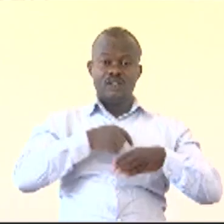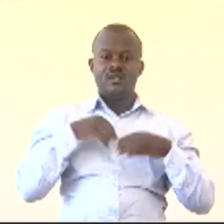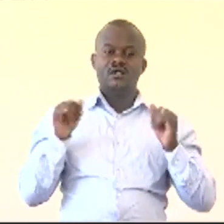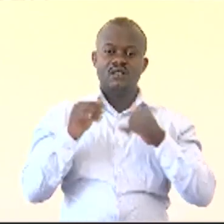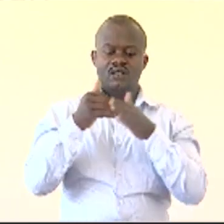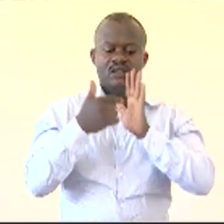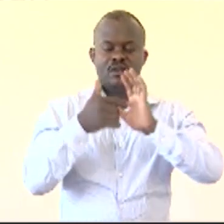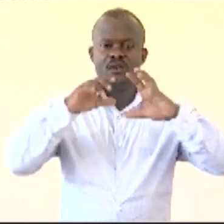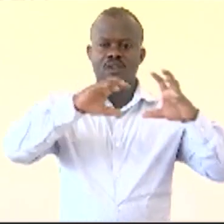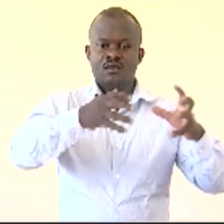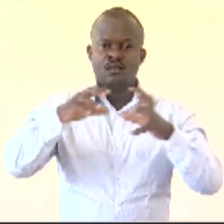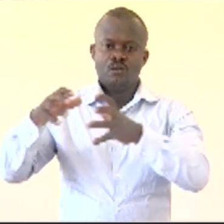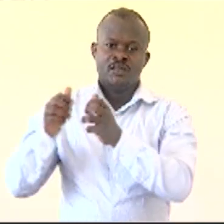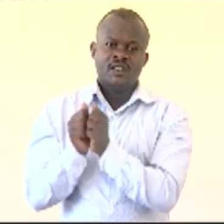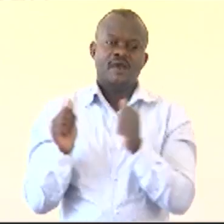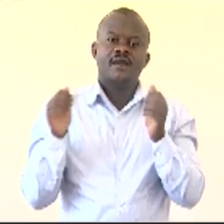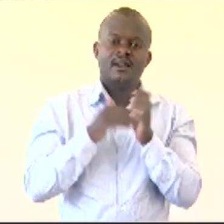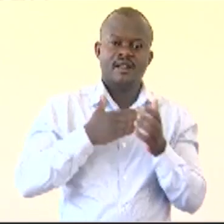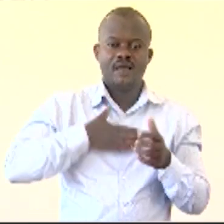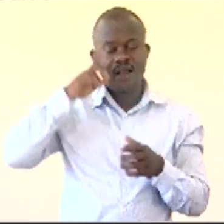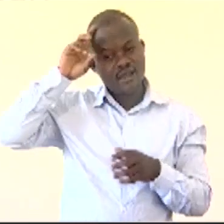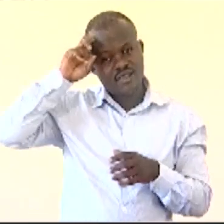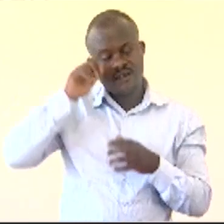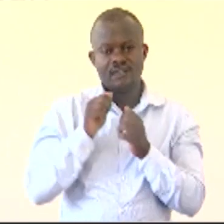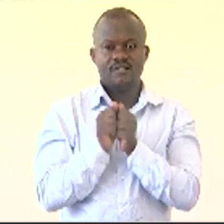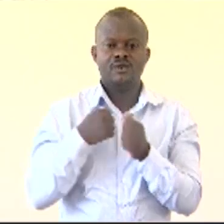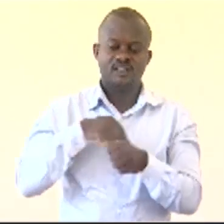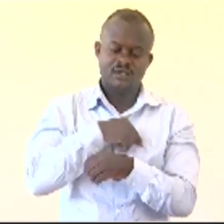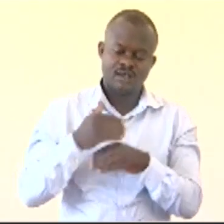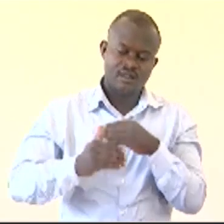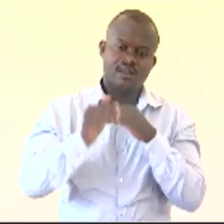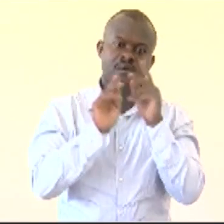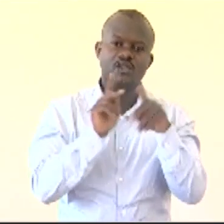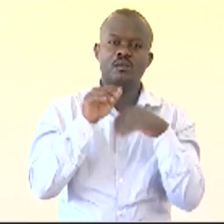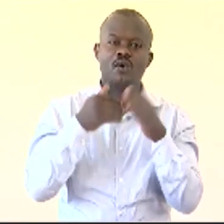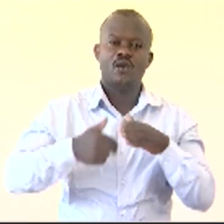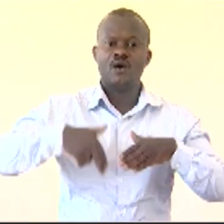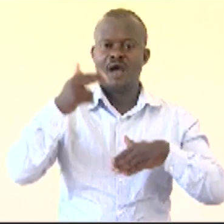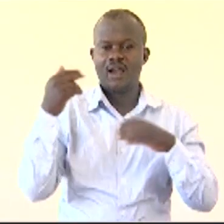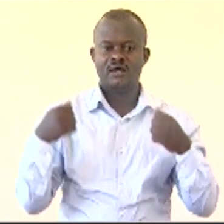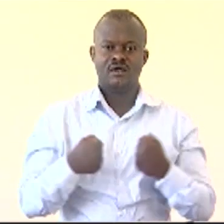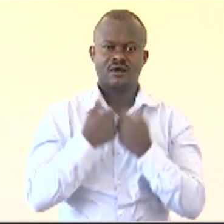the groups, and I think these are the people who are at high risk.